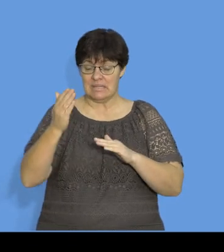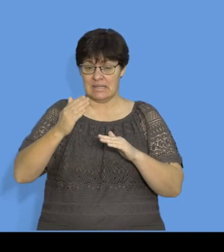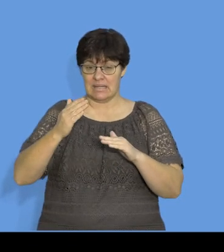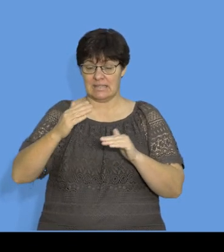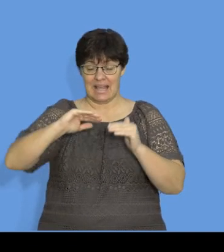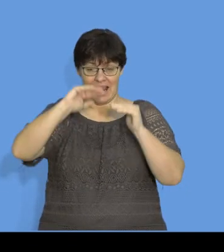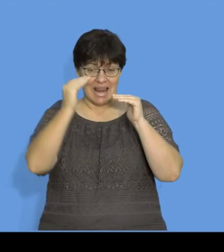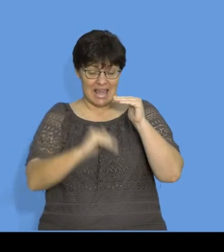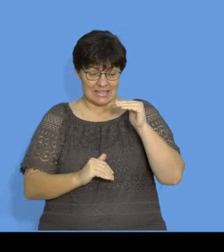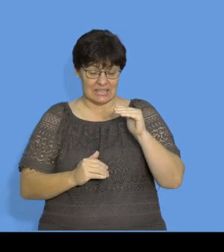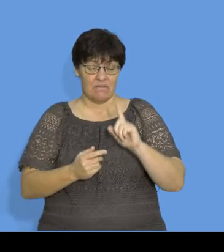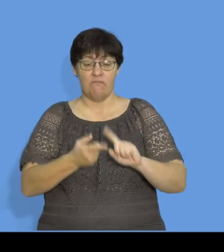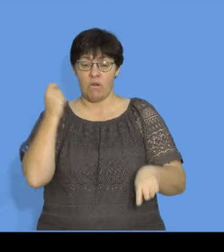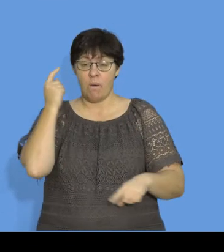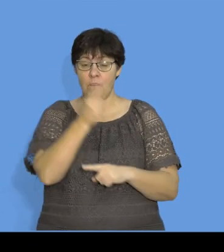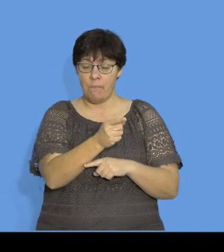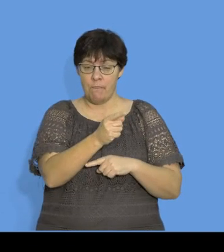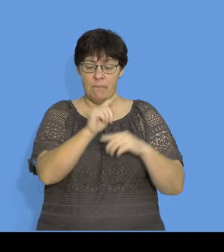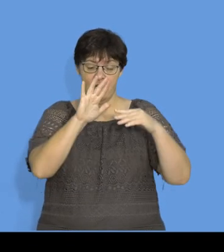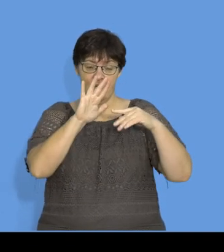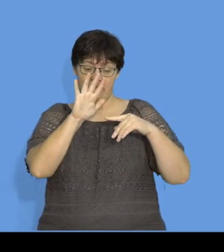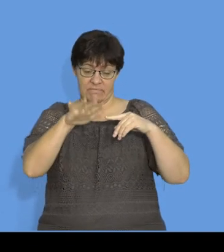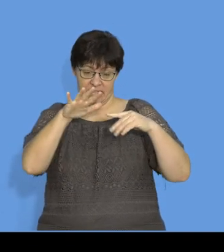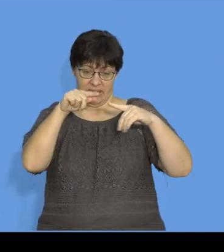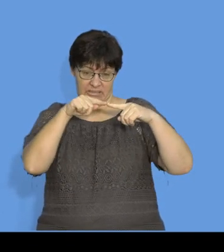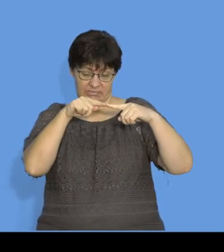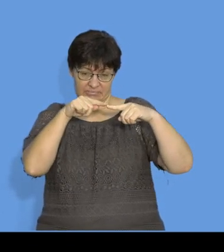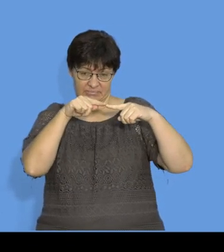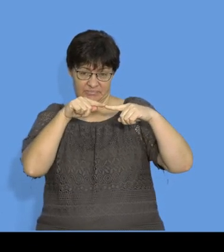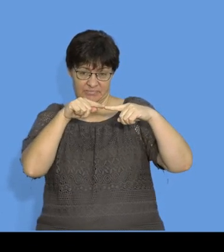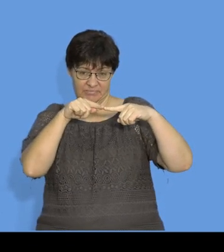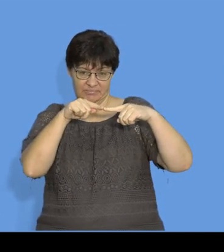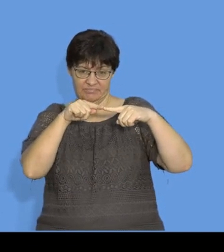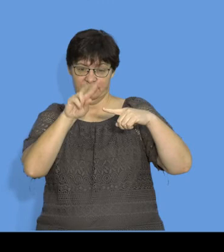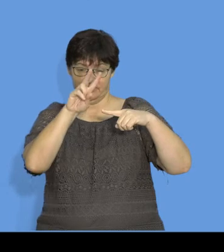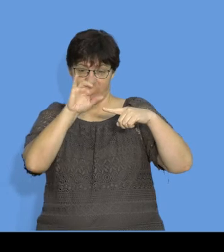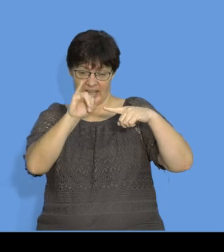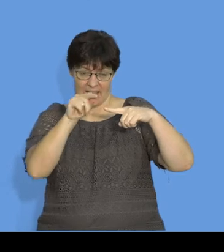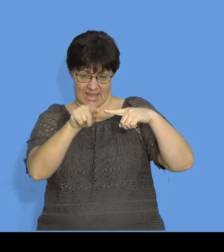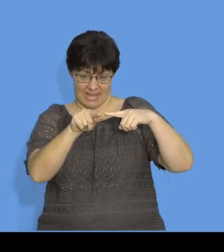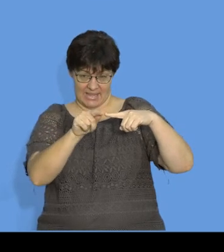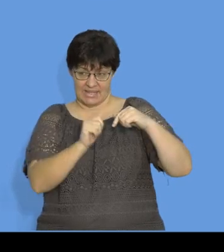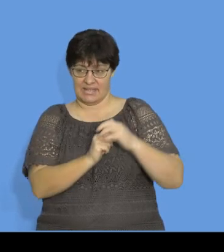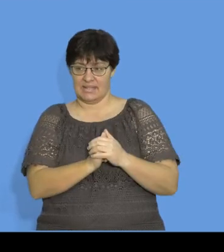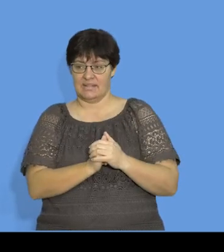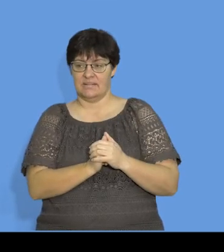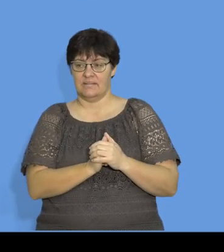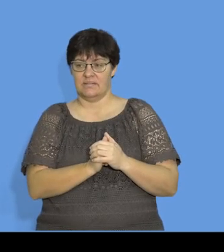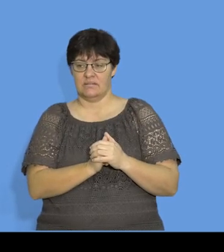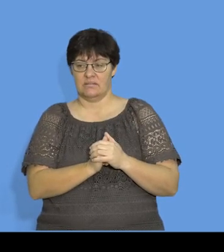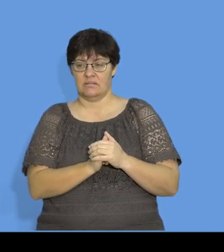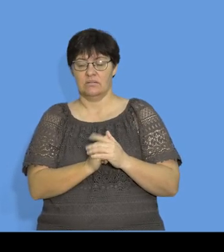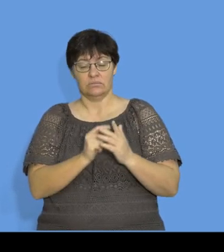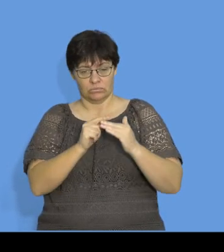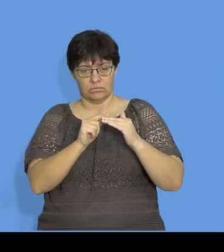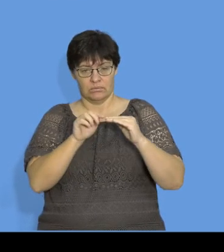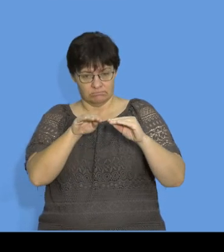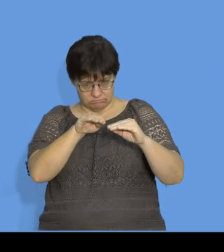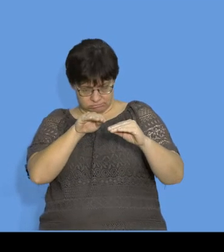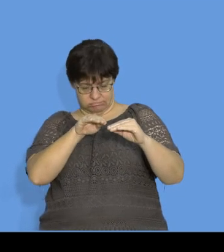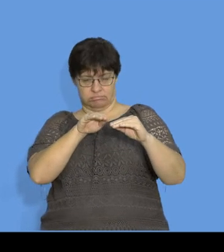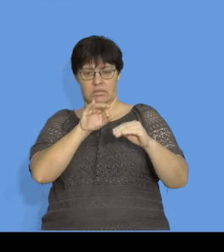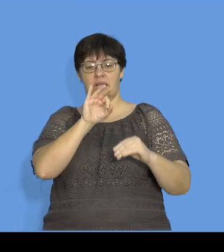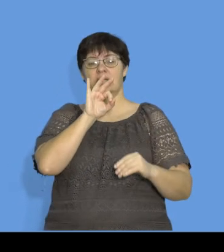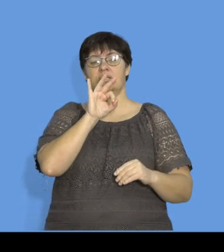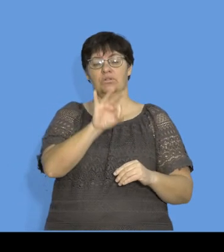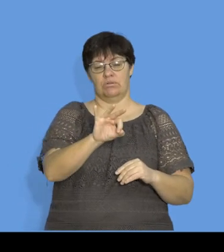decreased from 15, so that's initial velocity, to